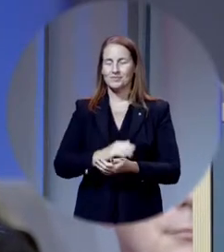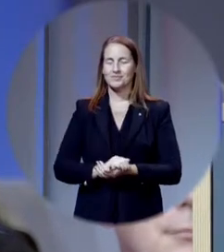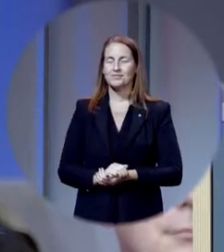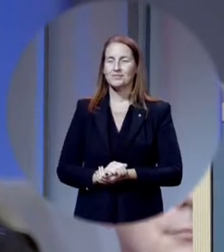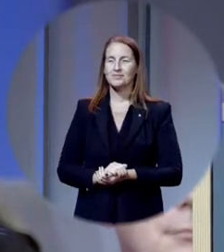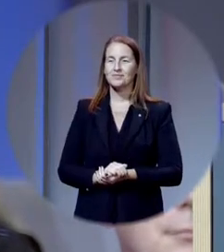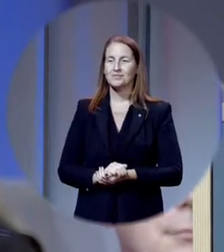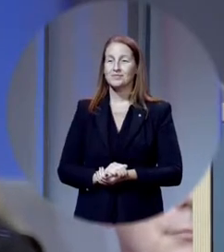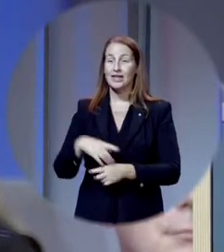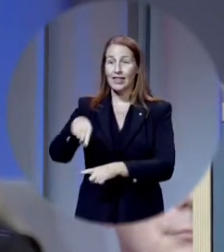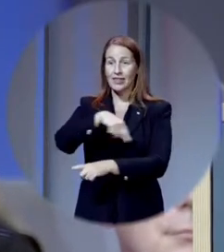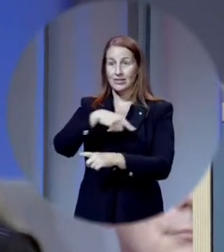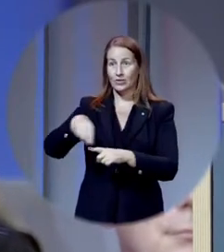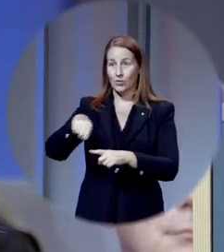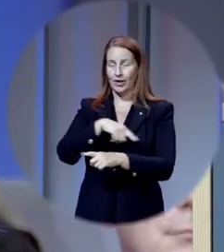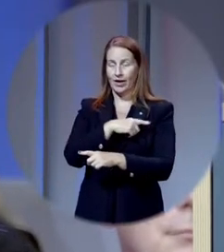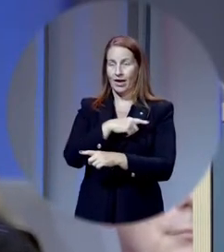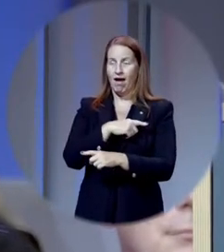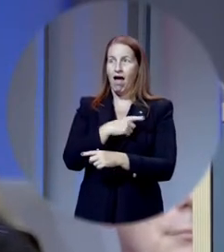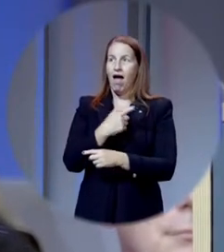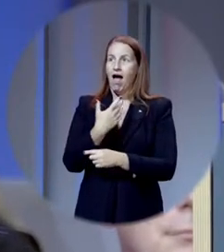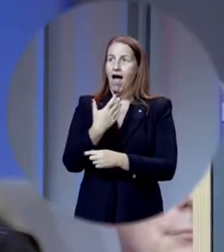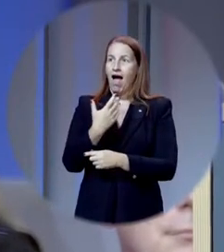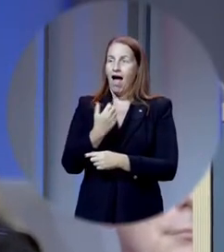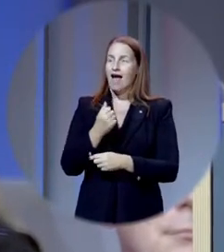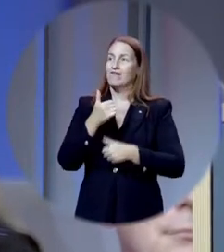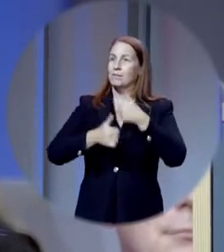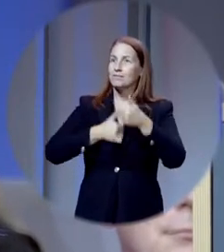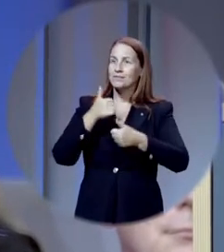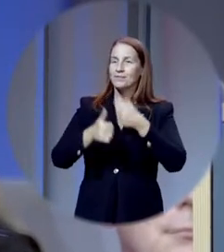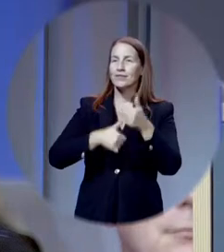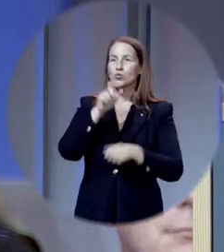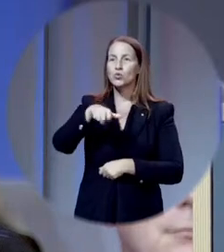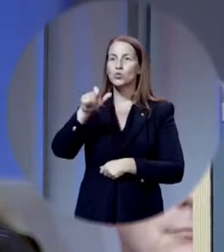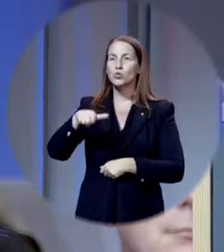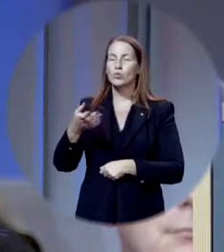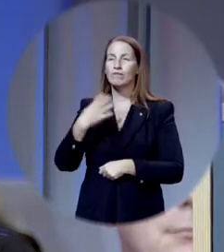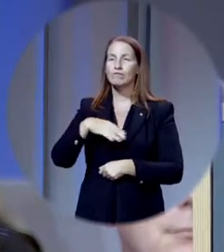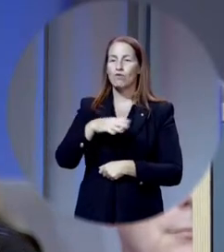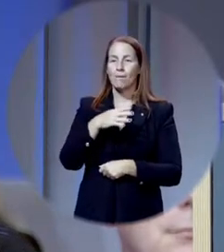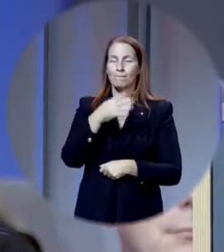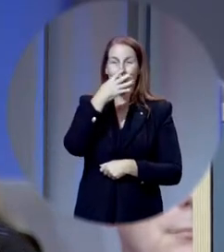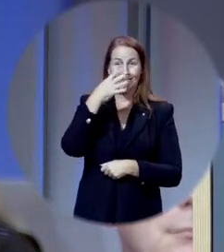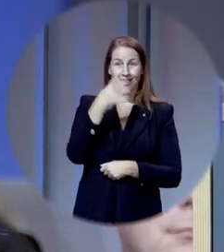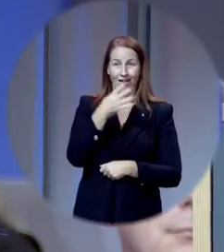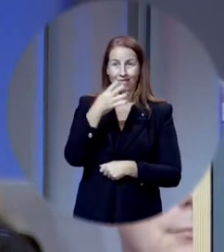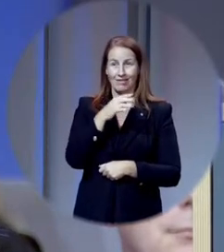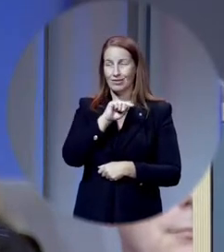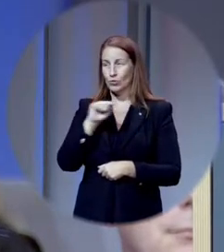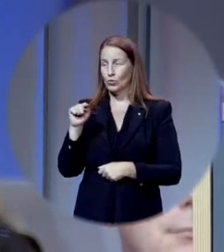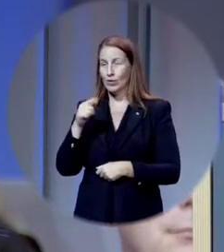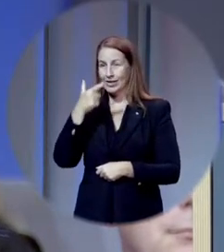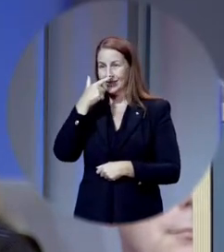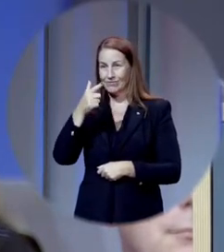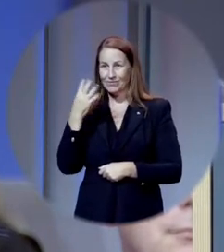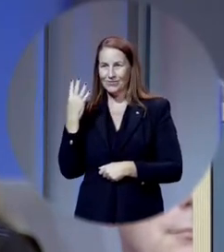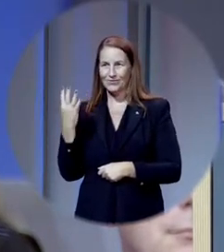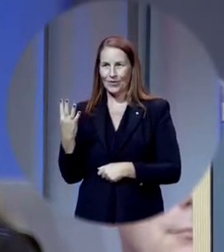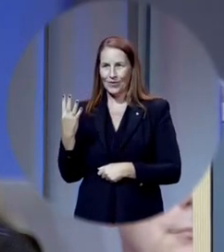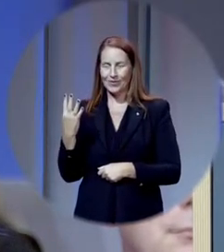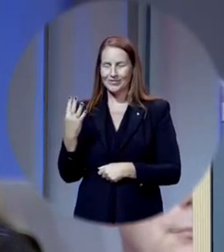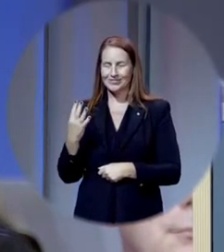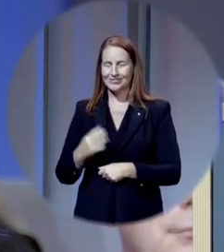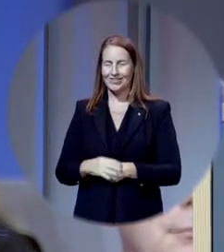Over this week's ceremonies, we've celebrated graduates aged 19 to 74